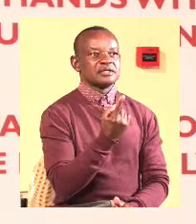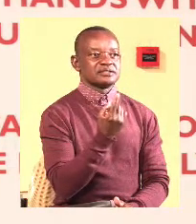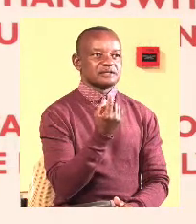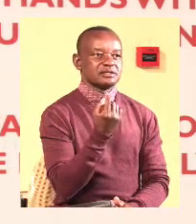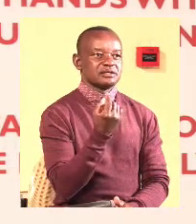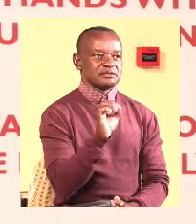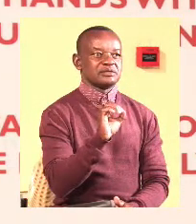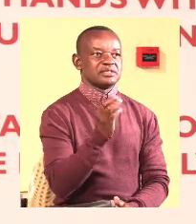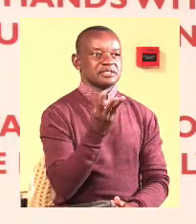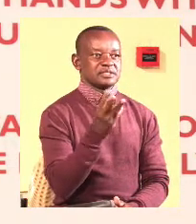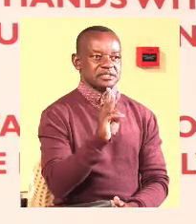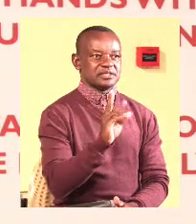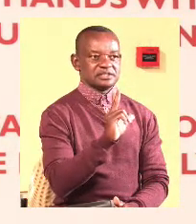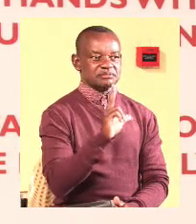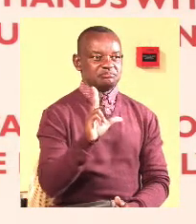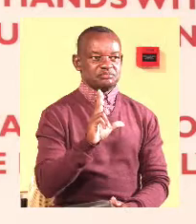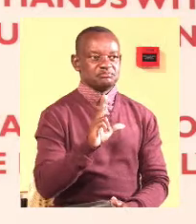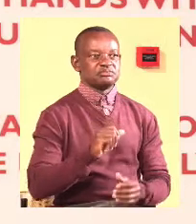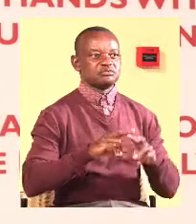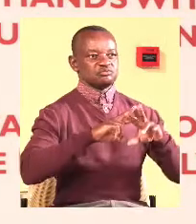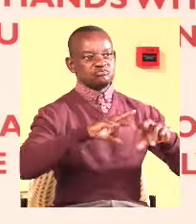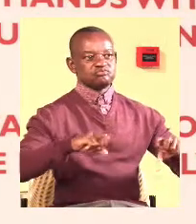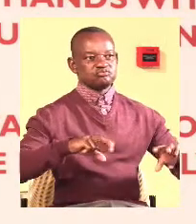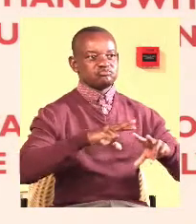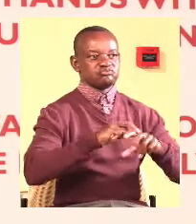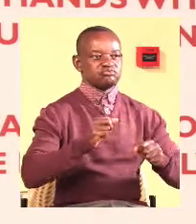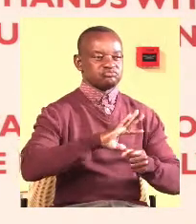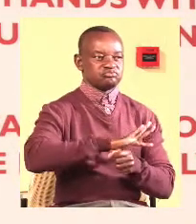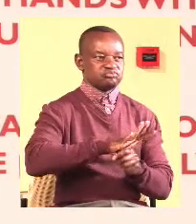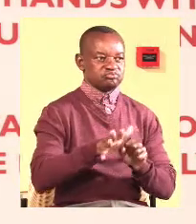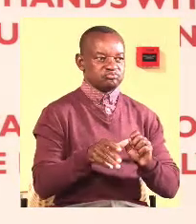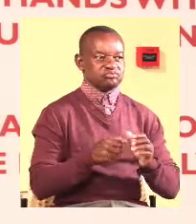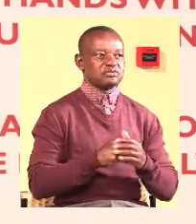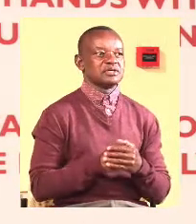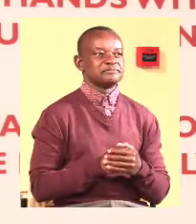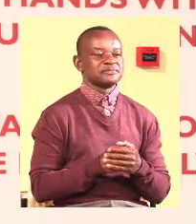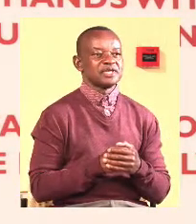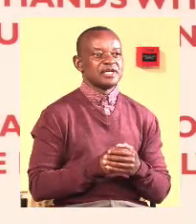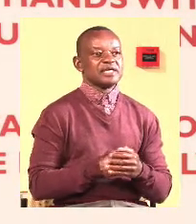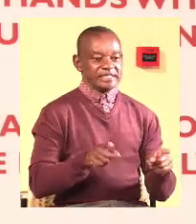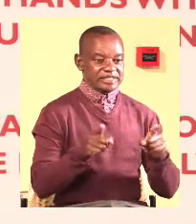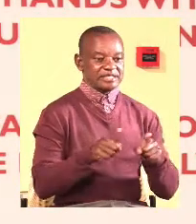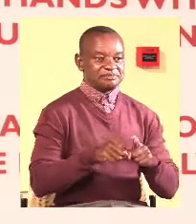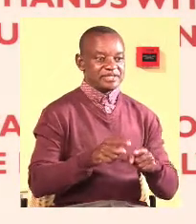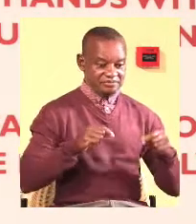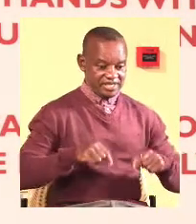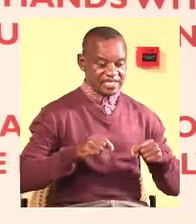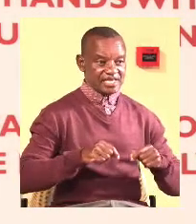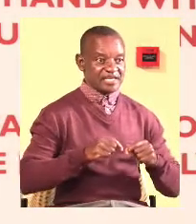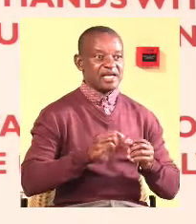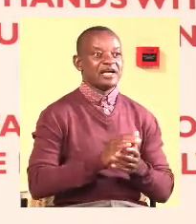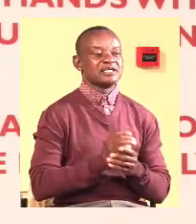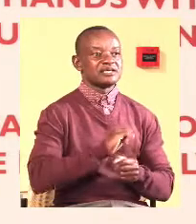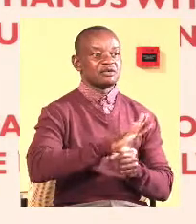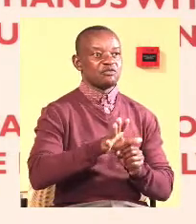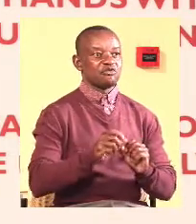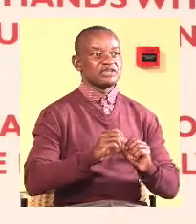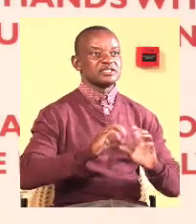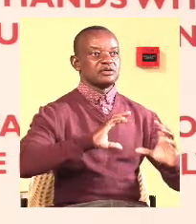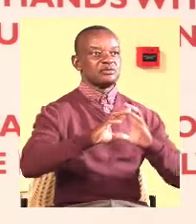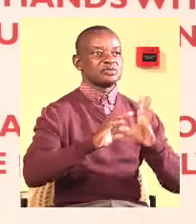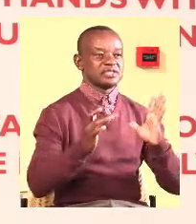the team that is usually here at the Media Center, we will do that also within the course of this week. So